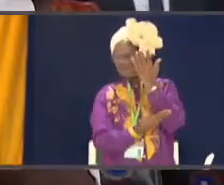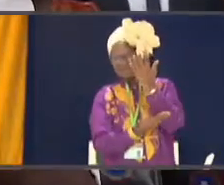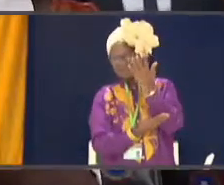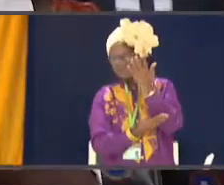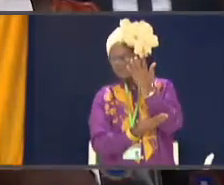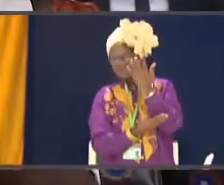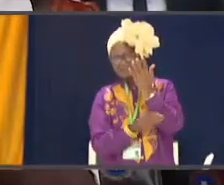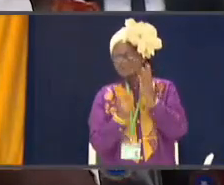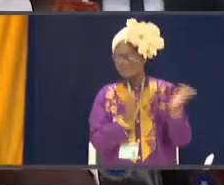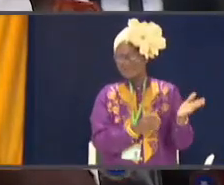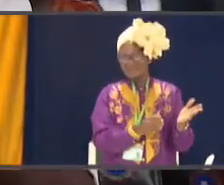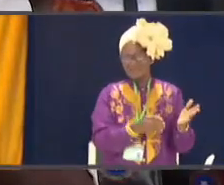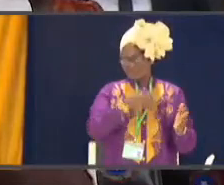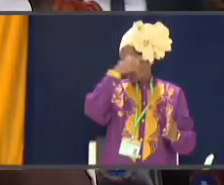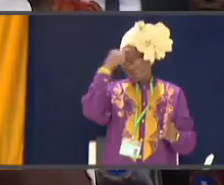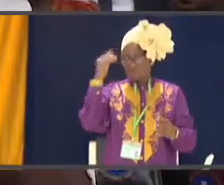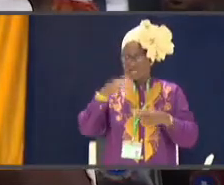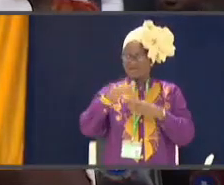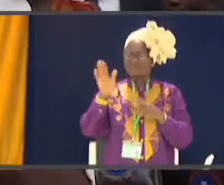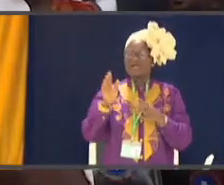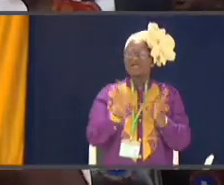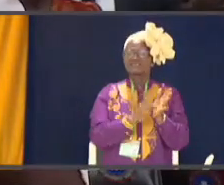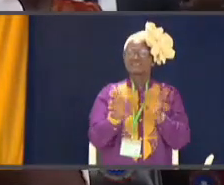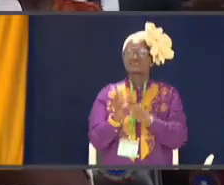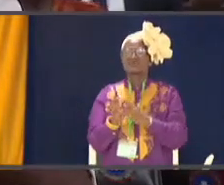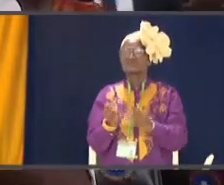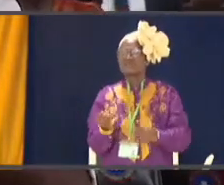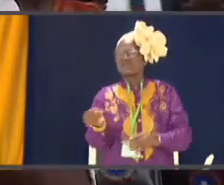After Jesus had fed the 5,000